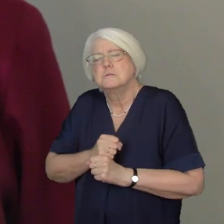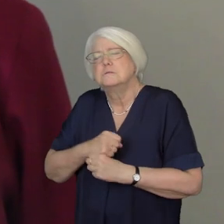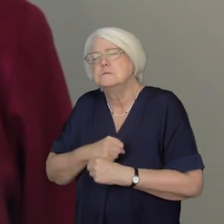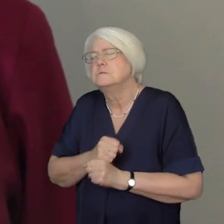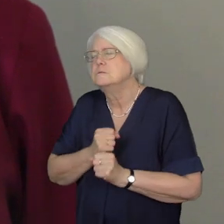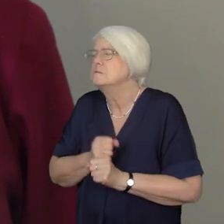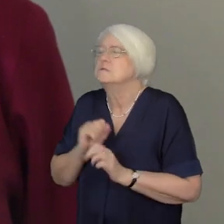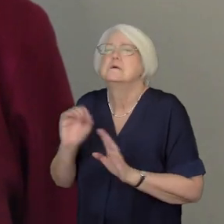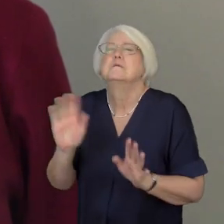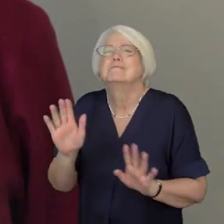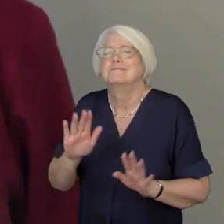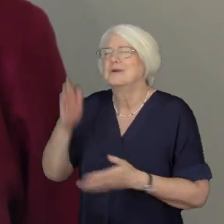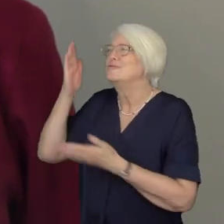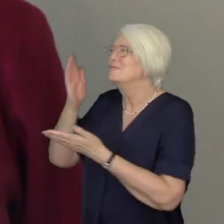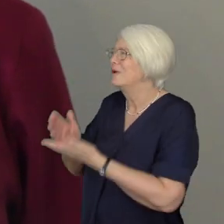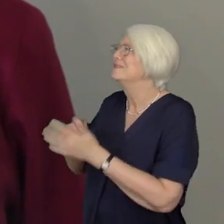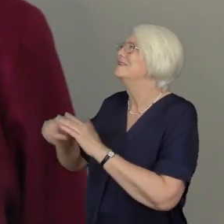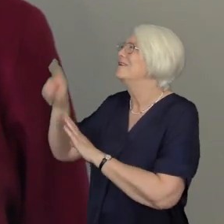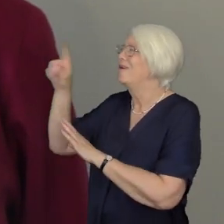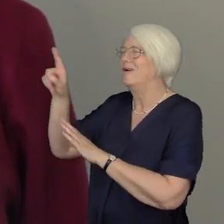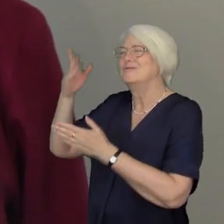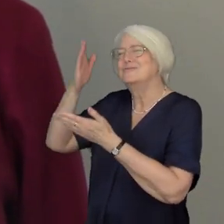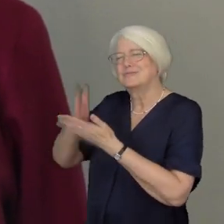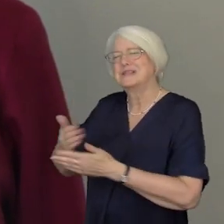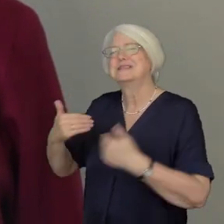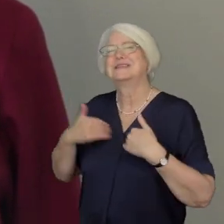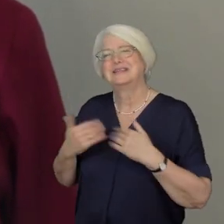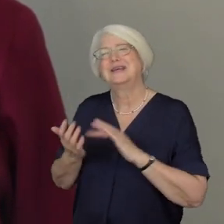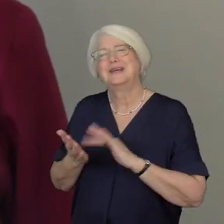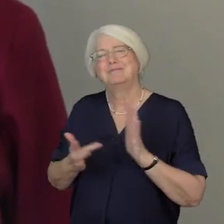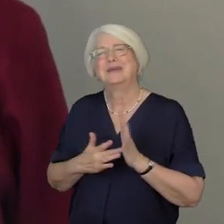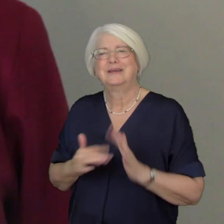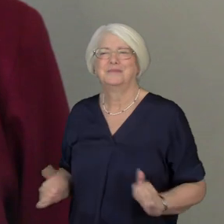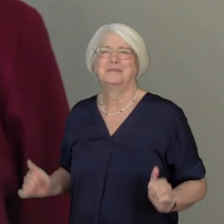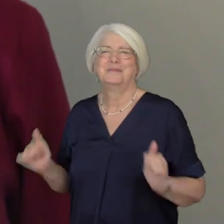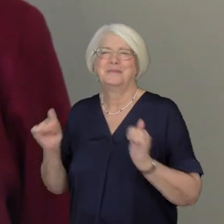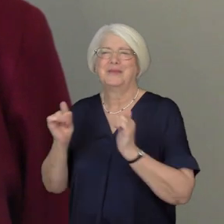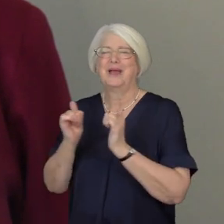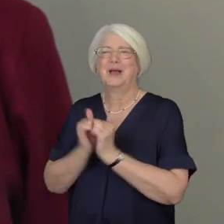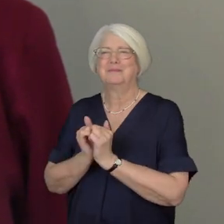God and also trust in me. Amen.